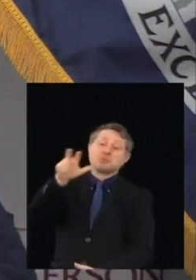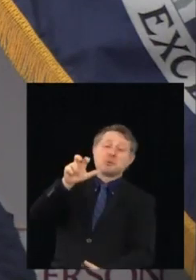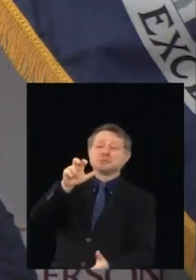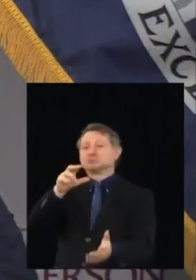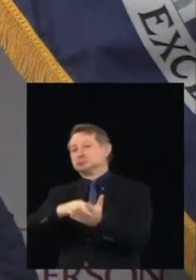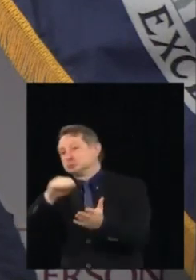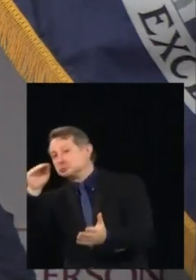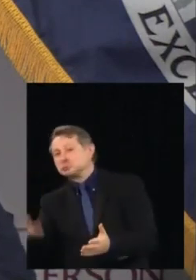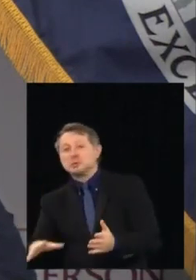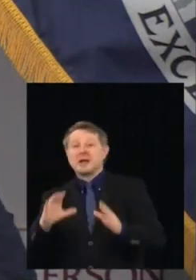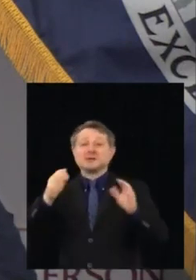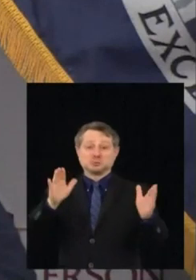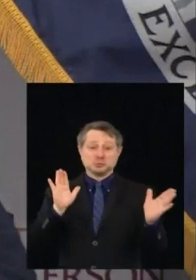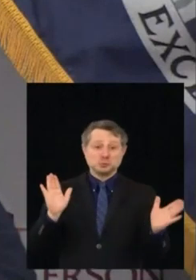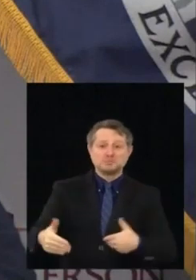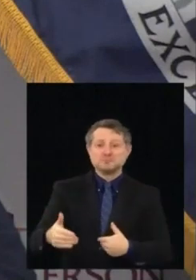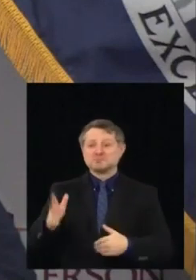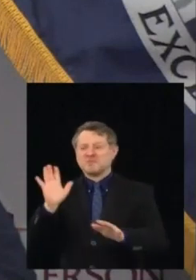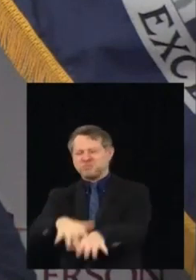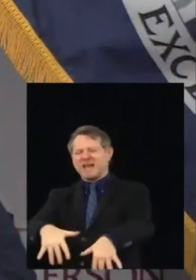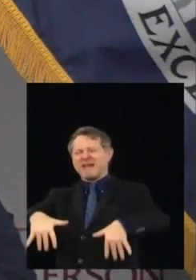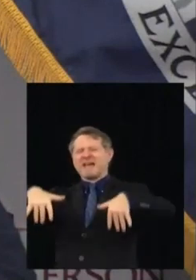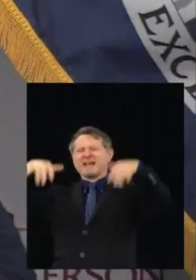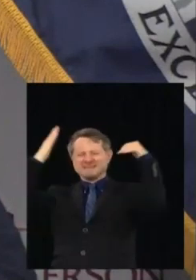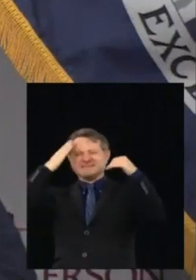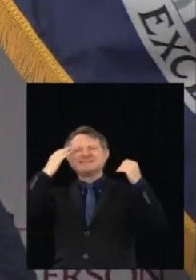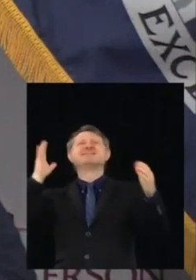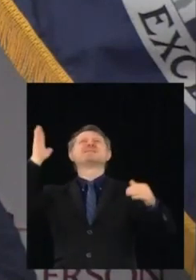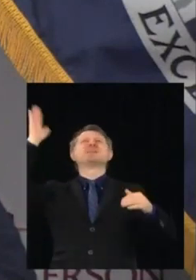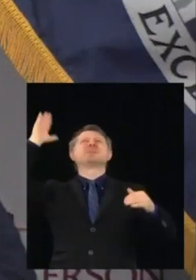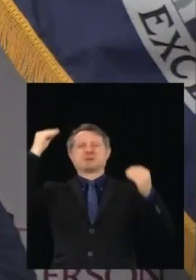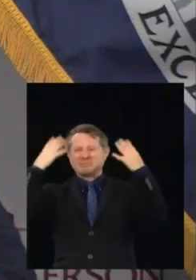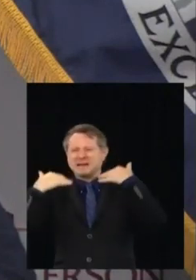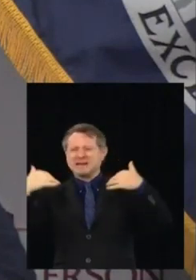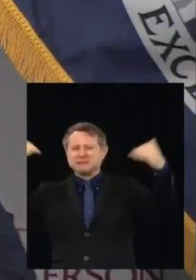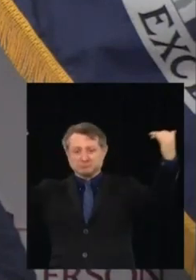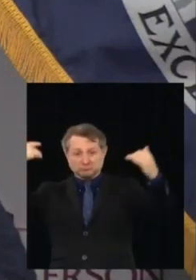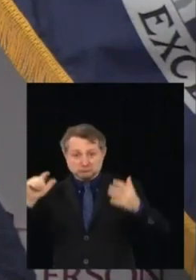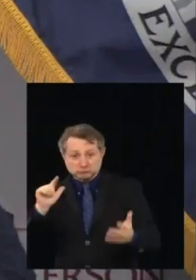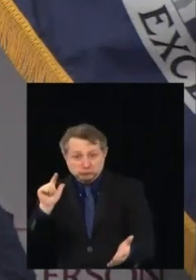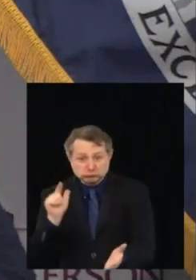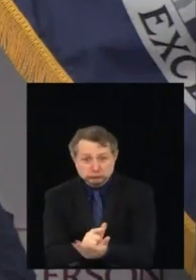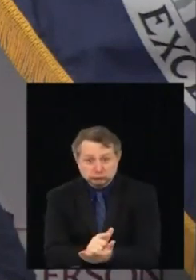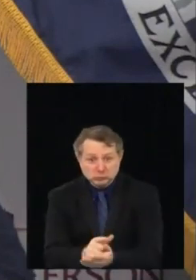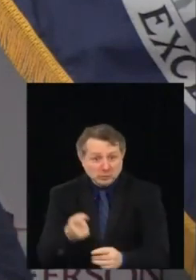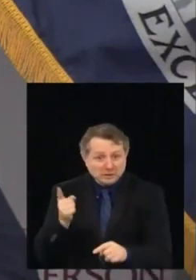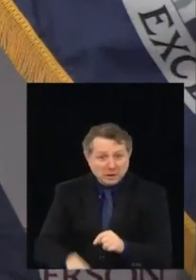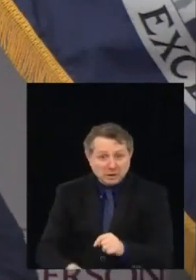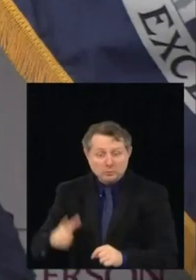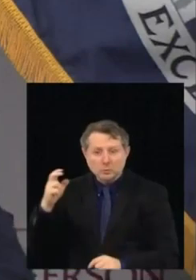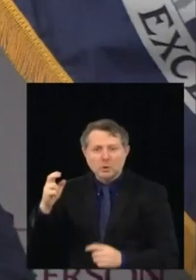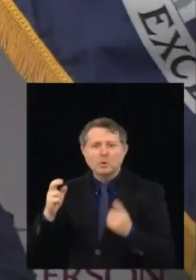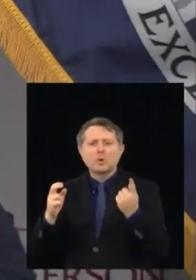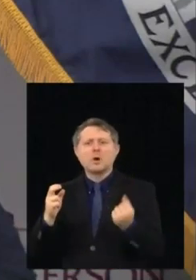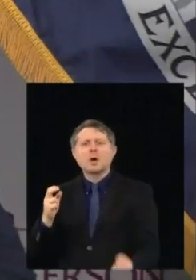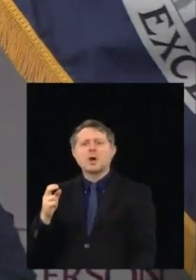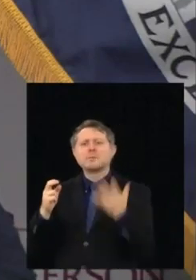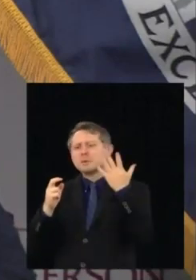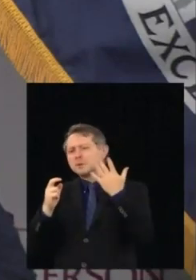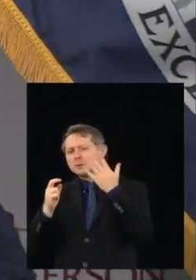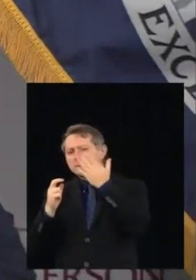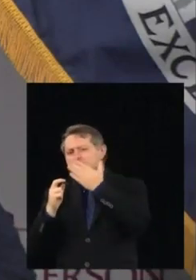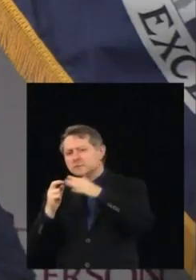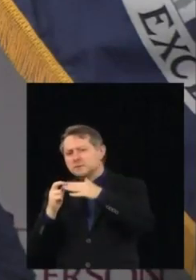hall. Okay, now you can't have 300 kids in a lecture hall. Well, how many kids can I have? Well, I have 6 feet,